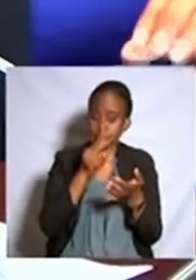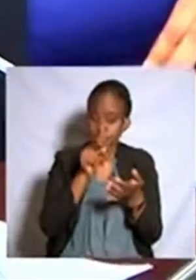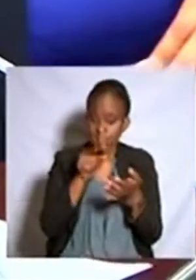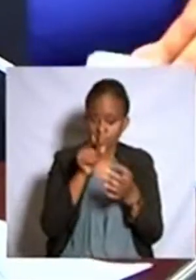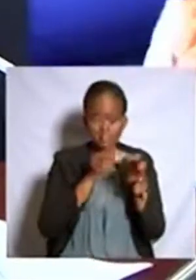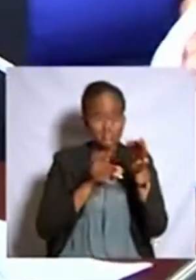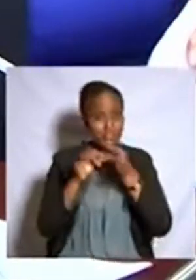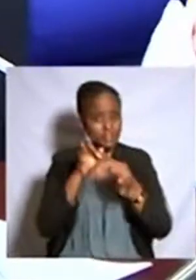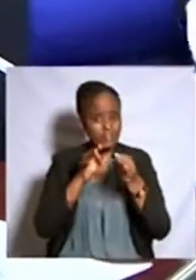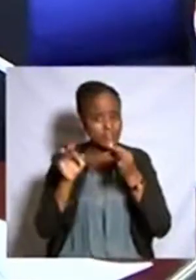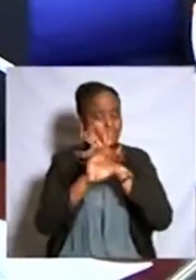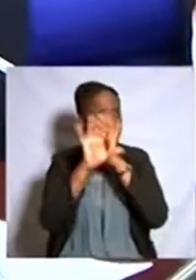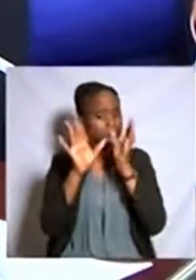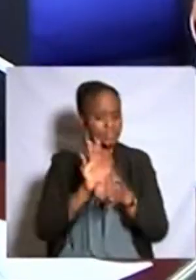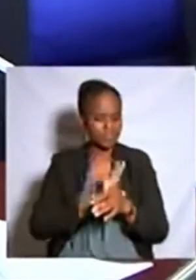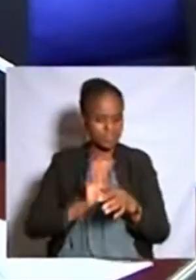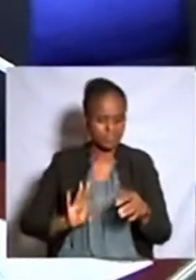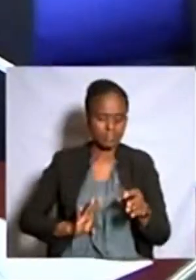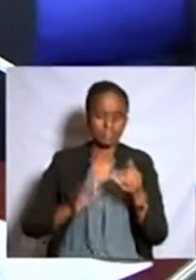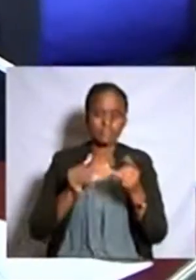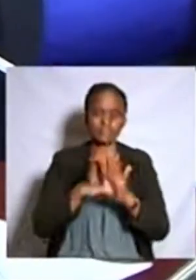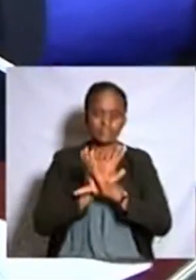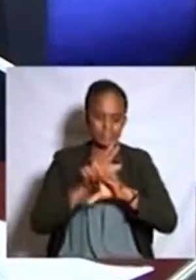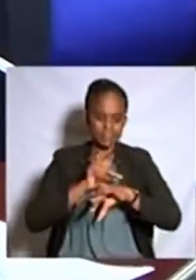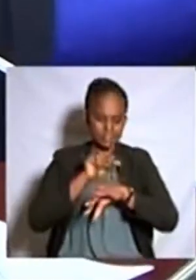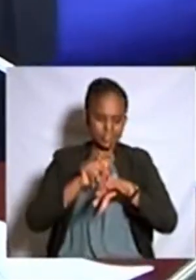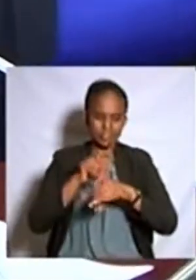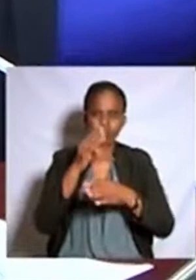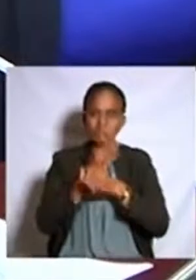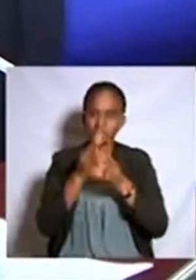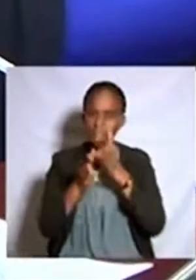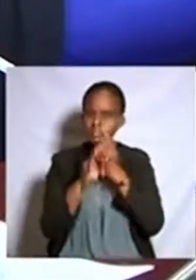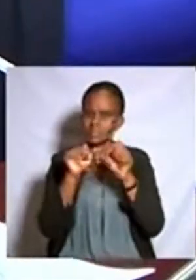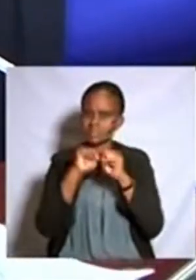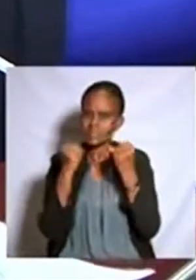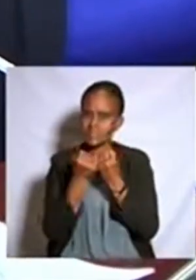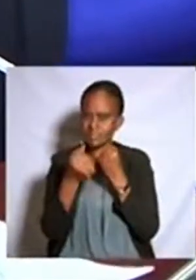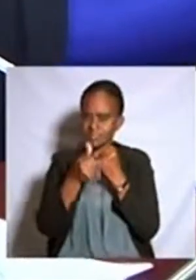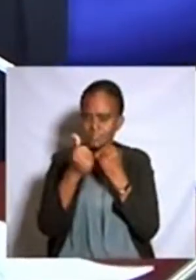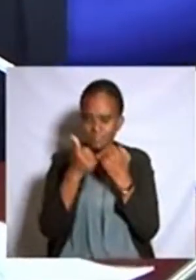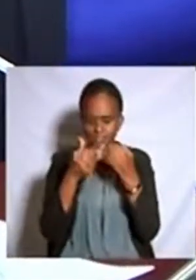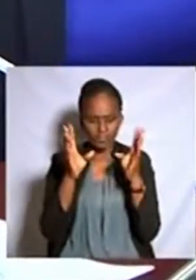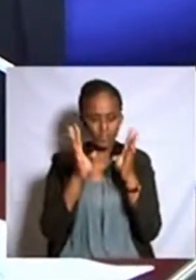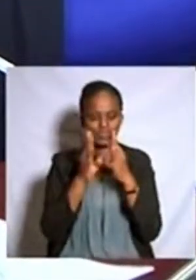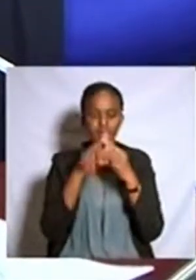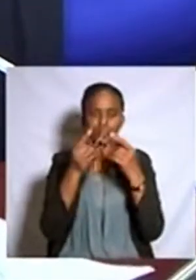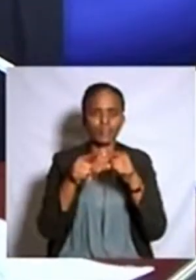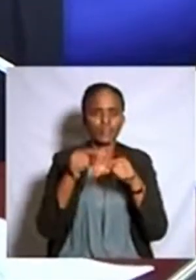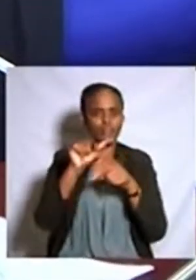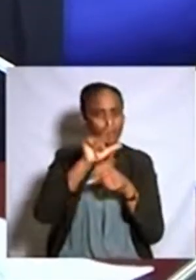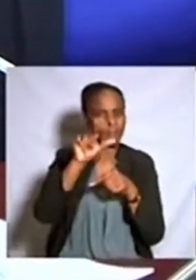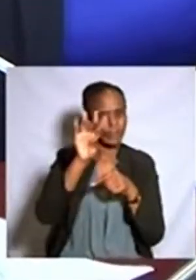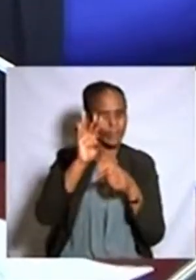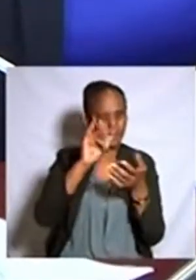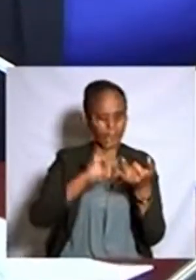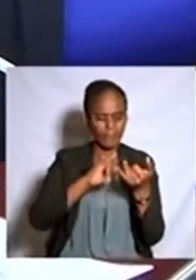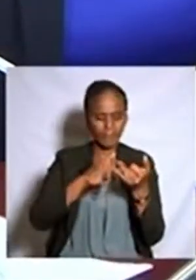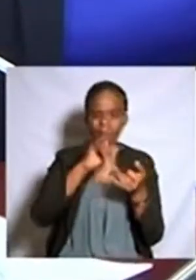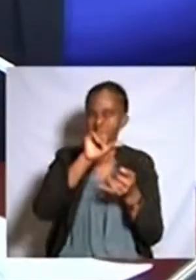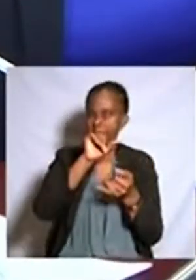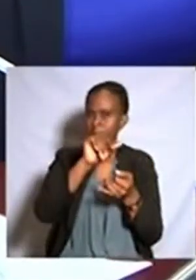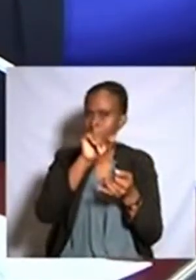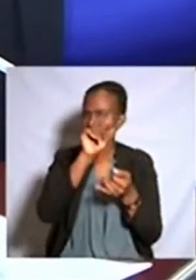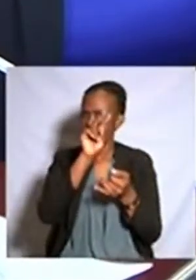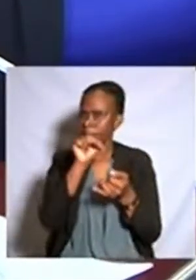that the Board of Zambia National Building Society, in its meeting held on 24th September 2020, resolved